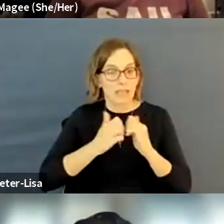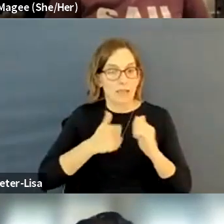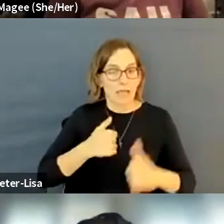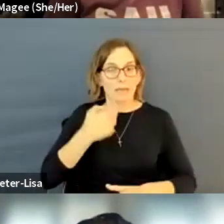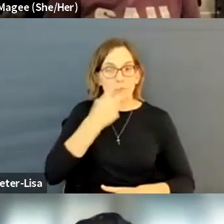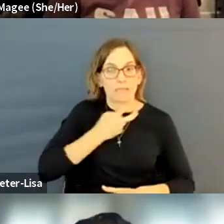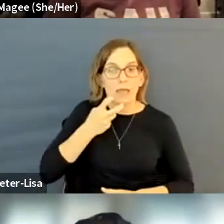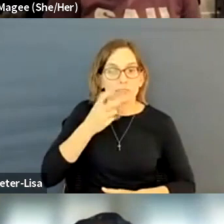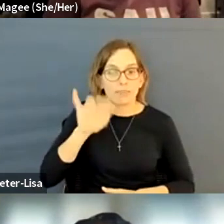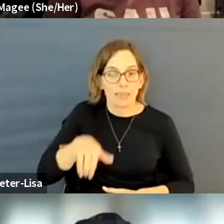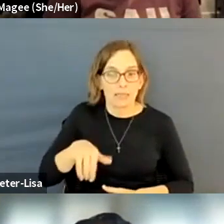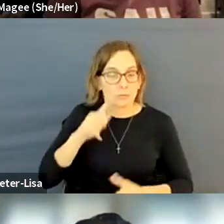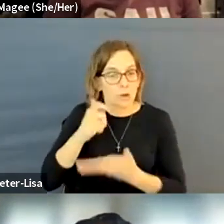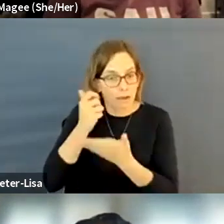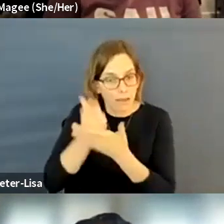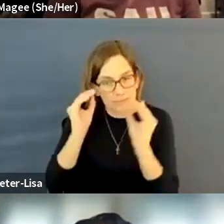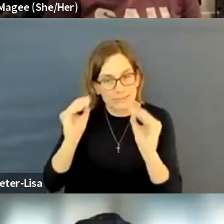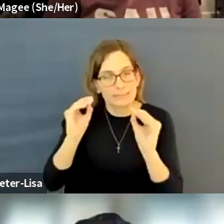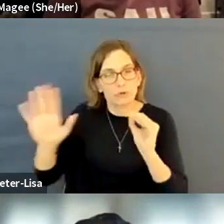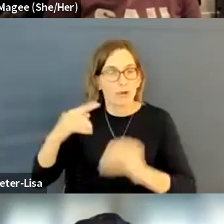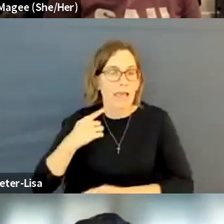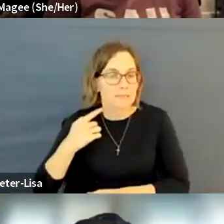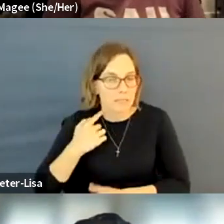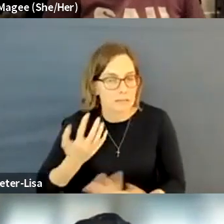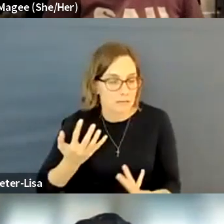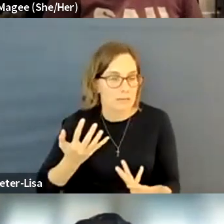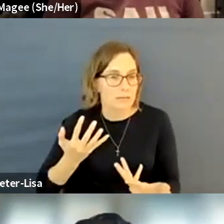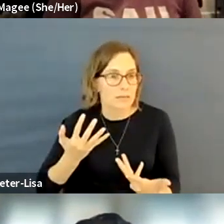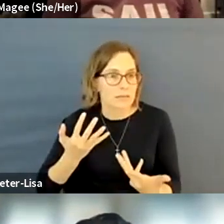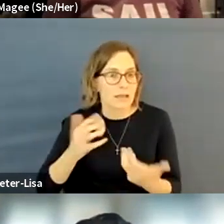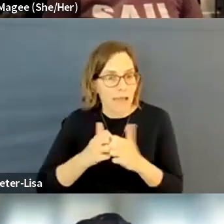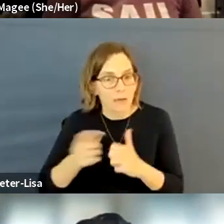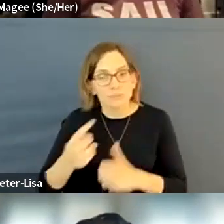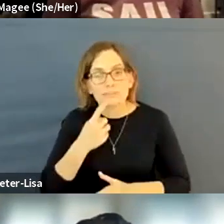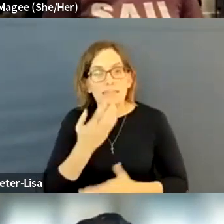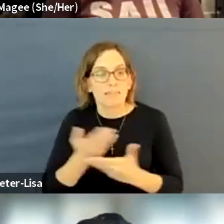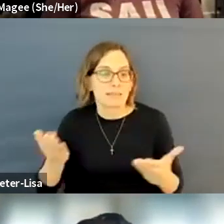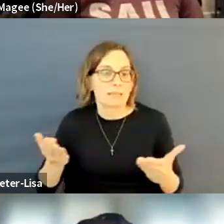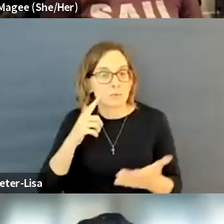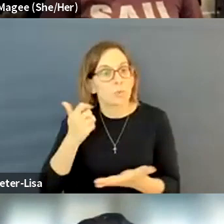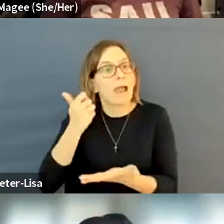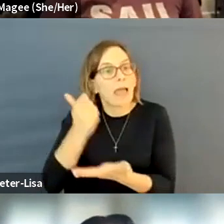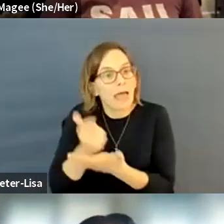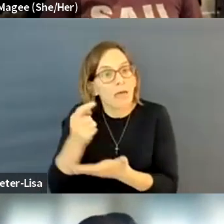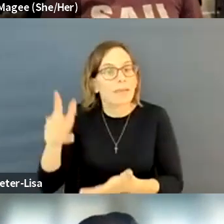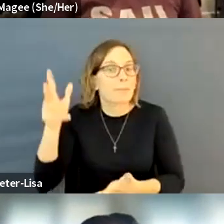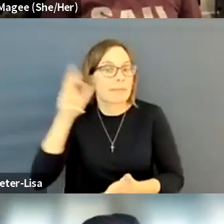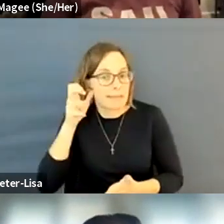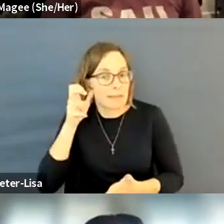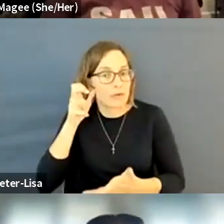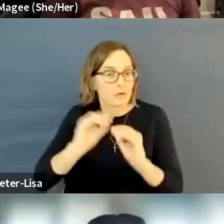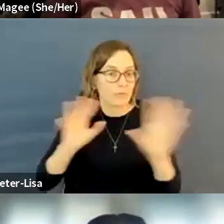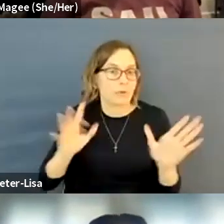it. And so to help them, so she would kind of point out different ways that she says things to help them hear what she's saying.